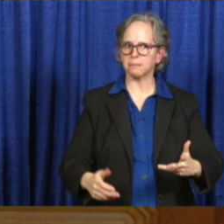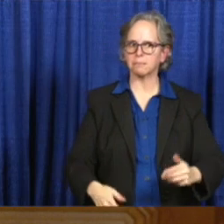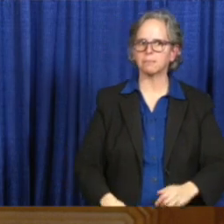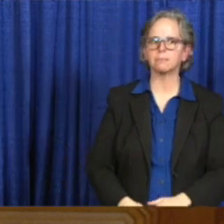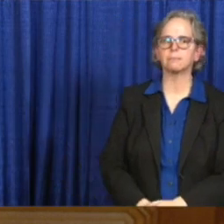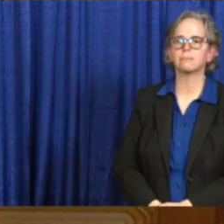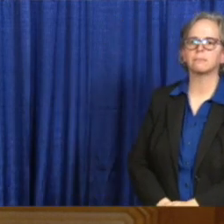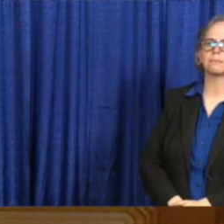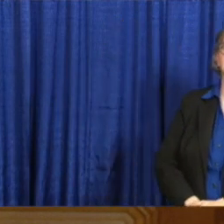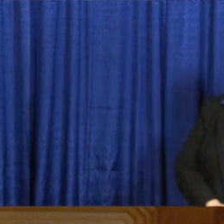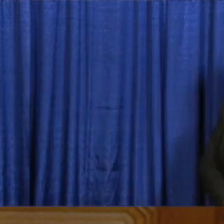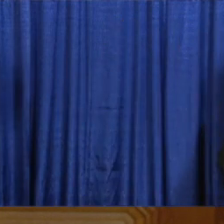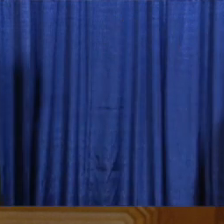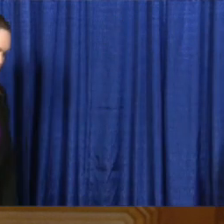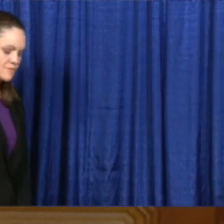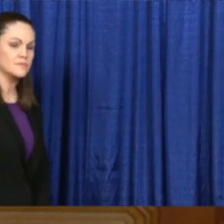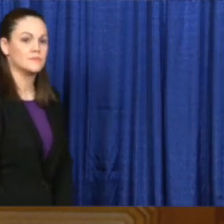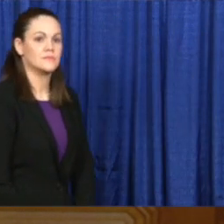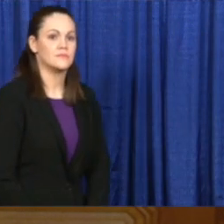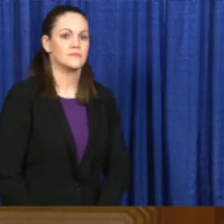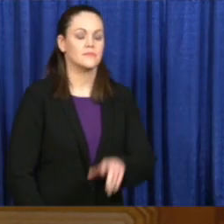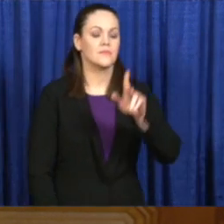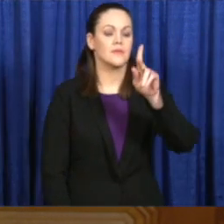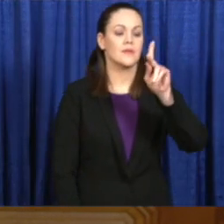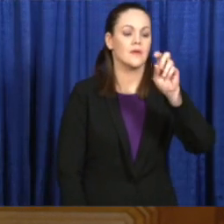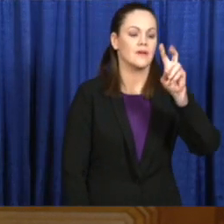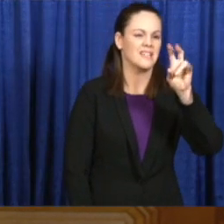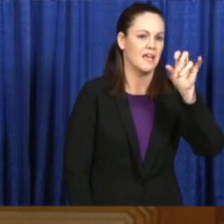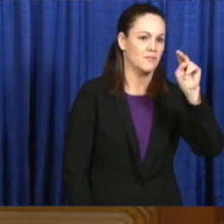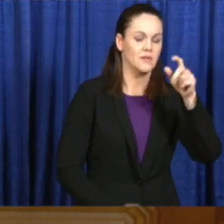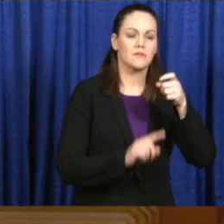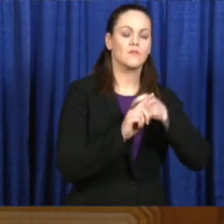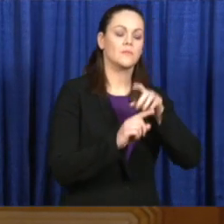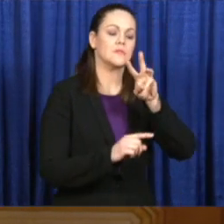Kevin Landers, WBNS 10 TV. My question is for Dr. Acton.